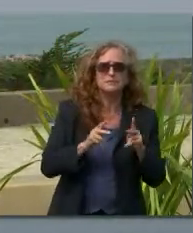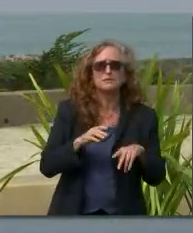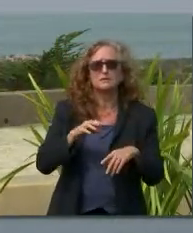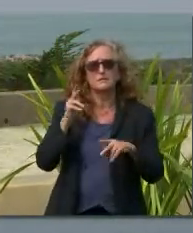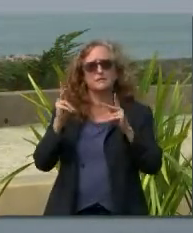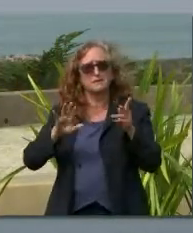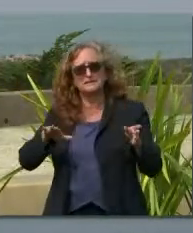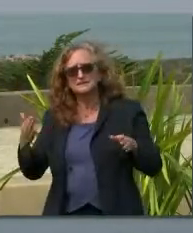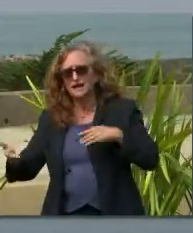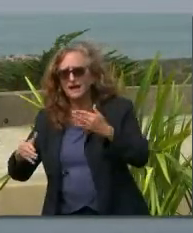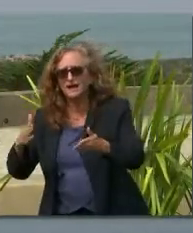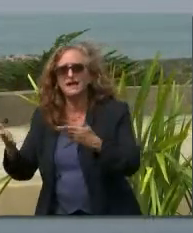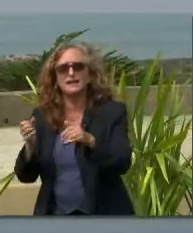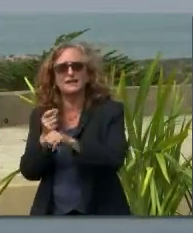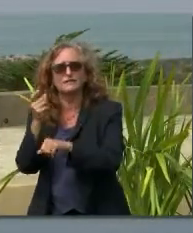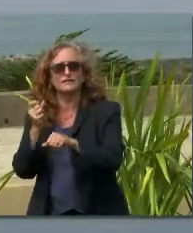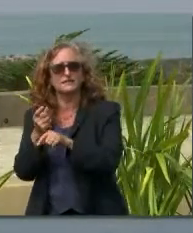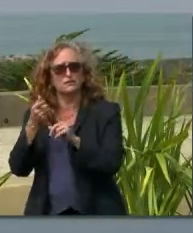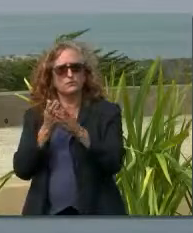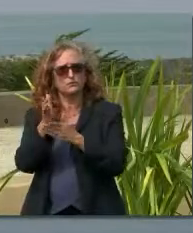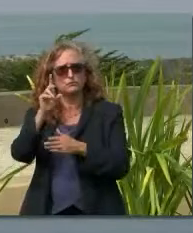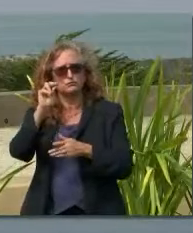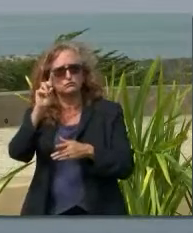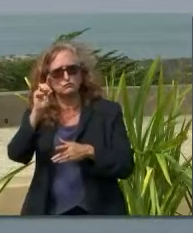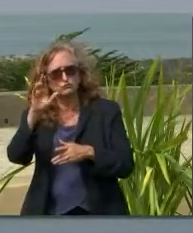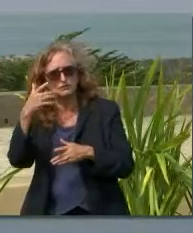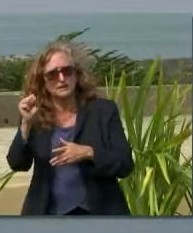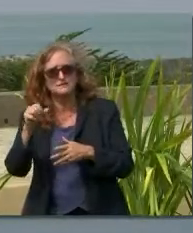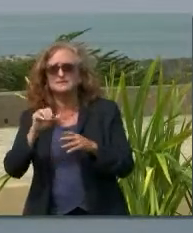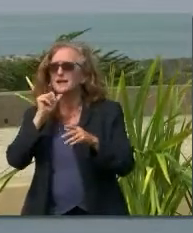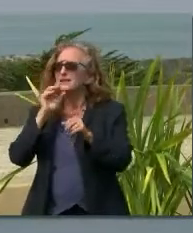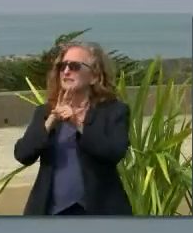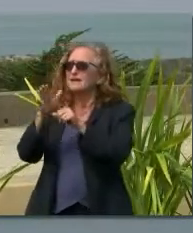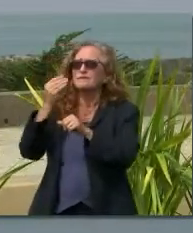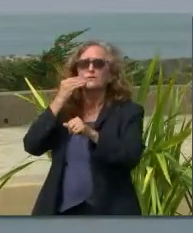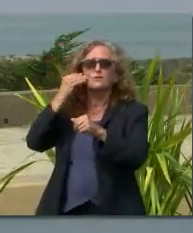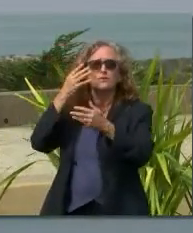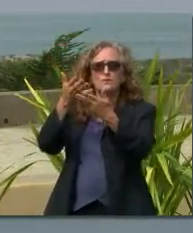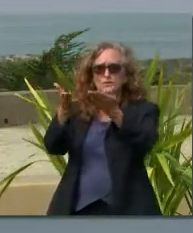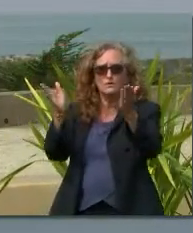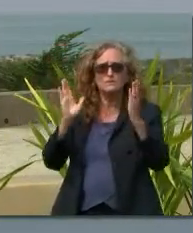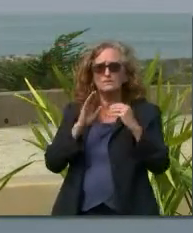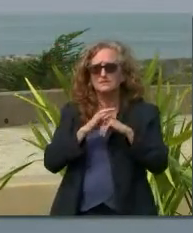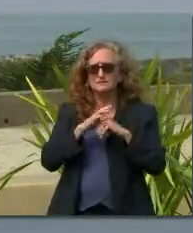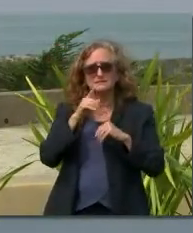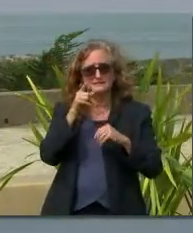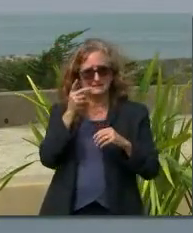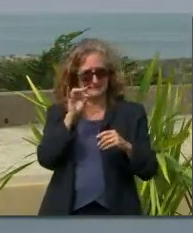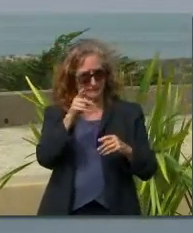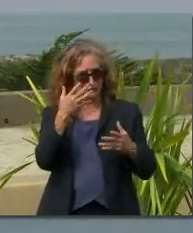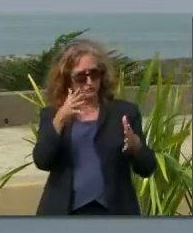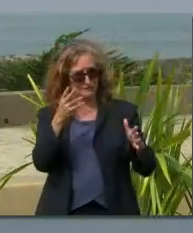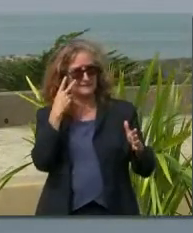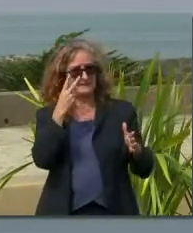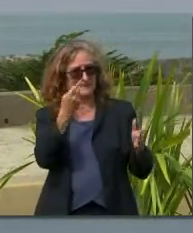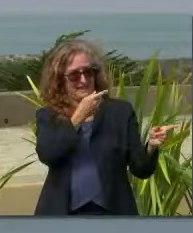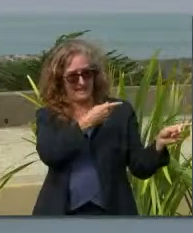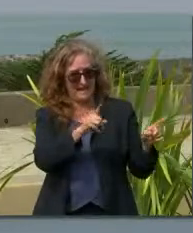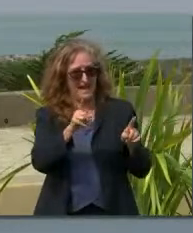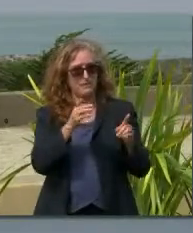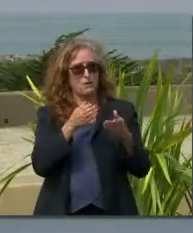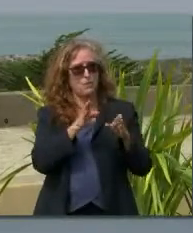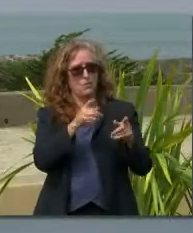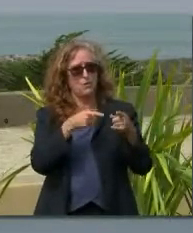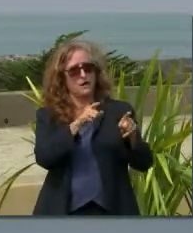dying on the streets every year from drug overdoses. I wanted to ask if you saw these things coming during your time as mayor of San Francisco, and